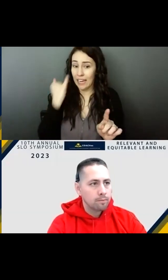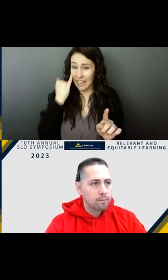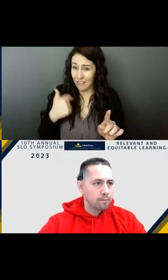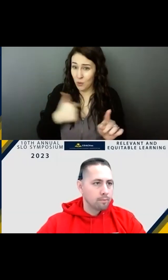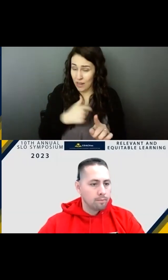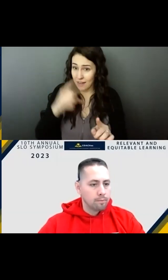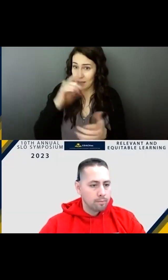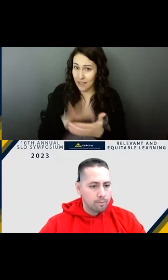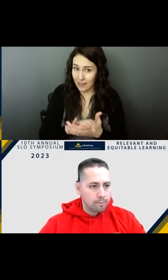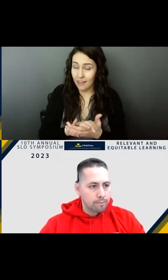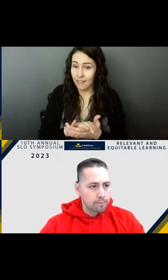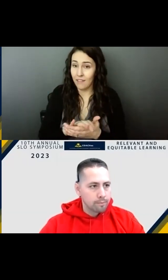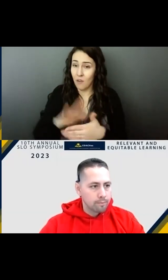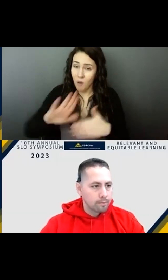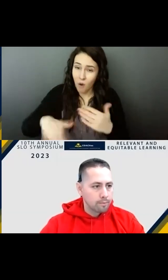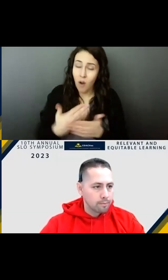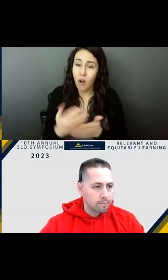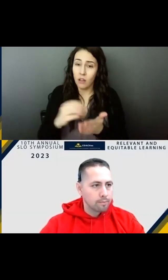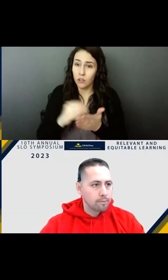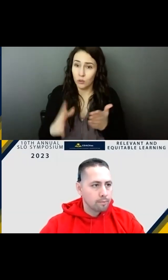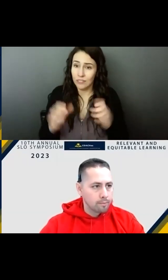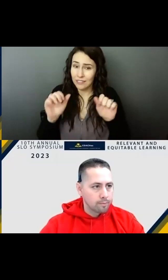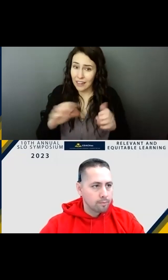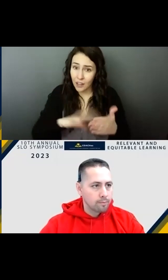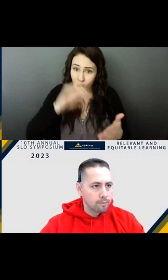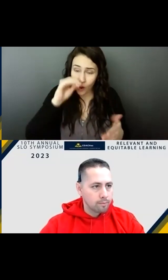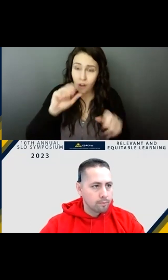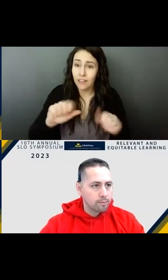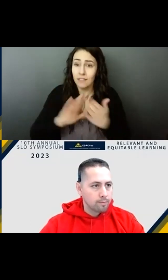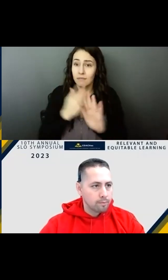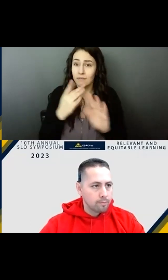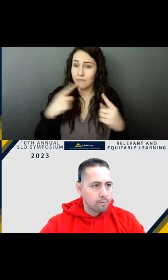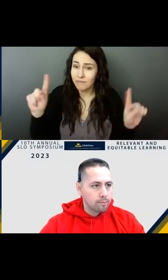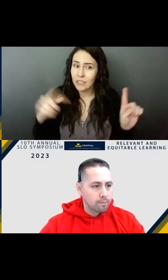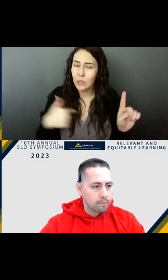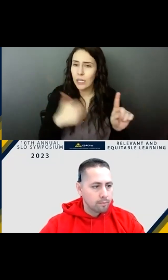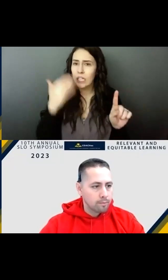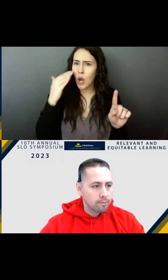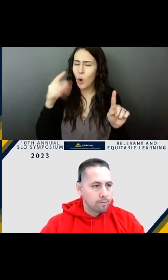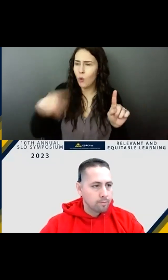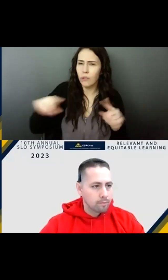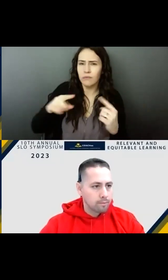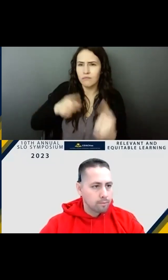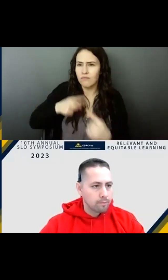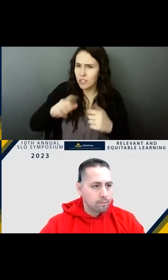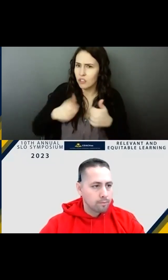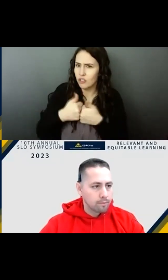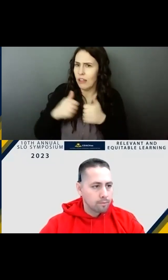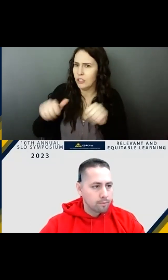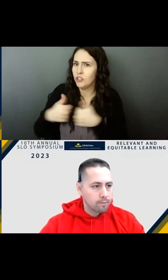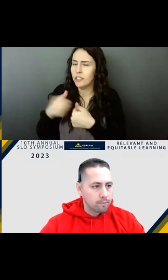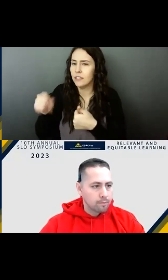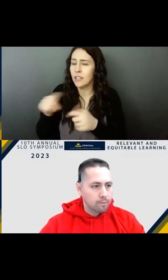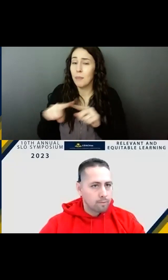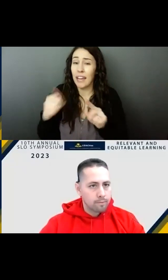are capable of learning, capable of being successful? We know that they have challenges, but if we really, truly believe that